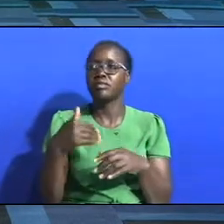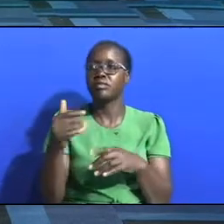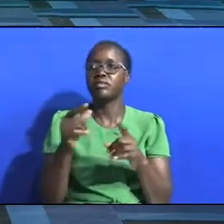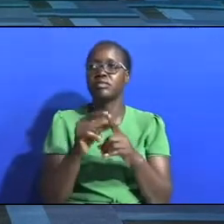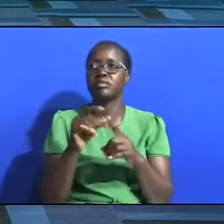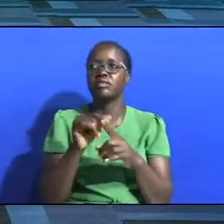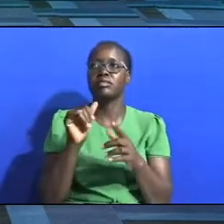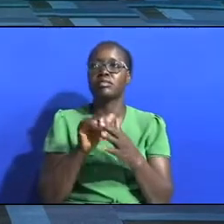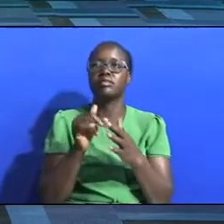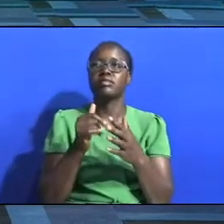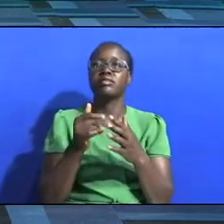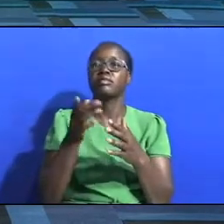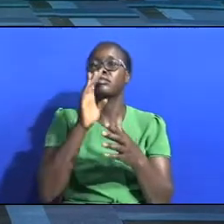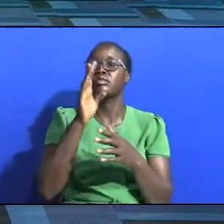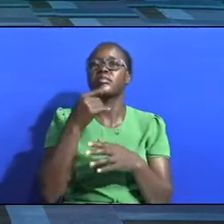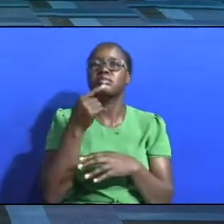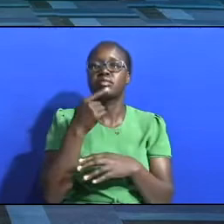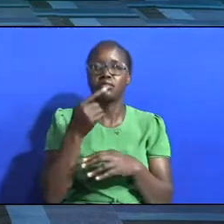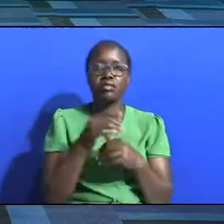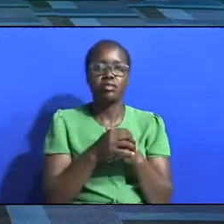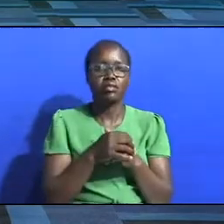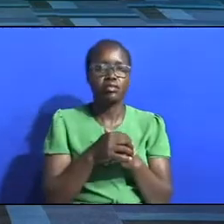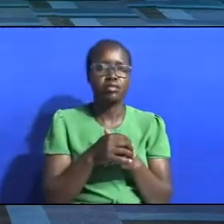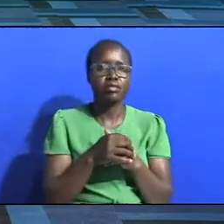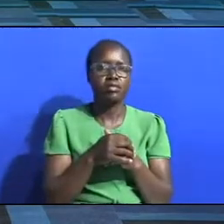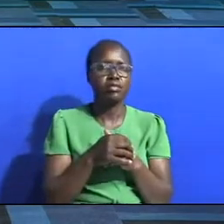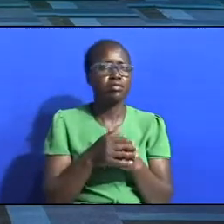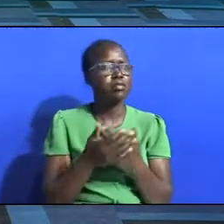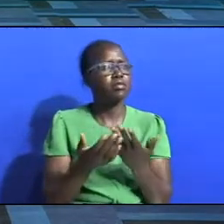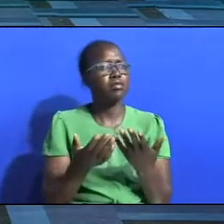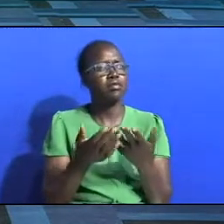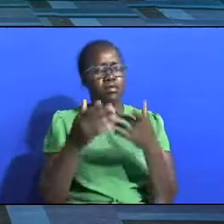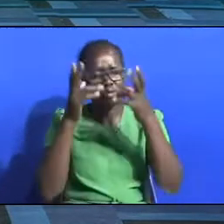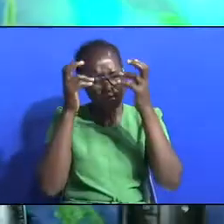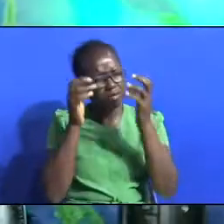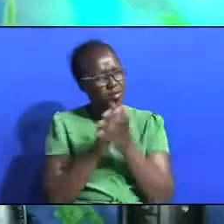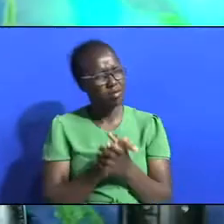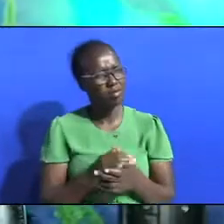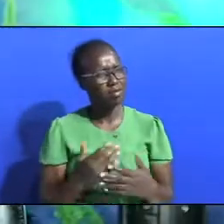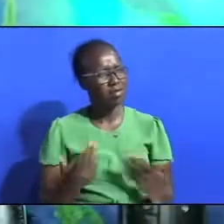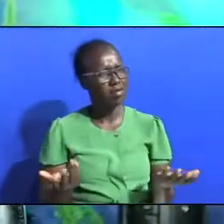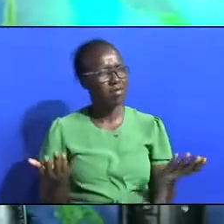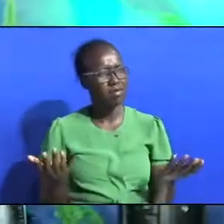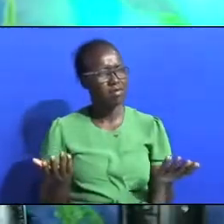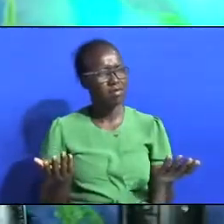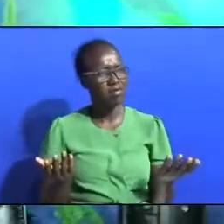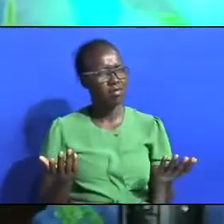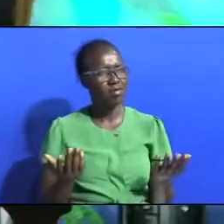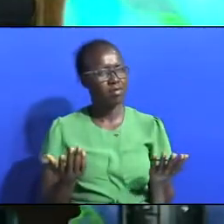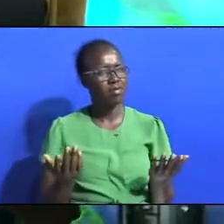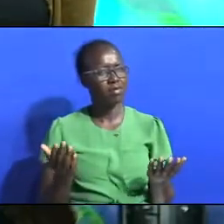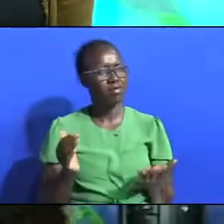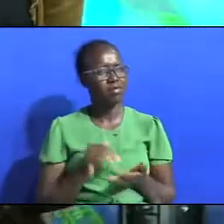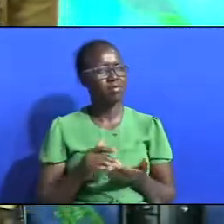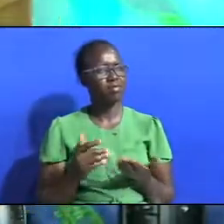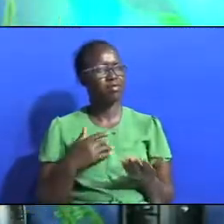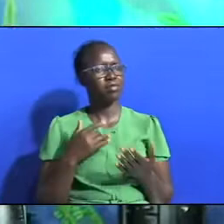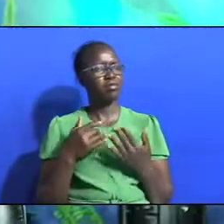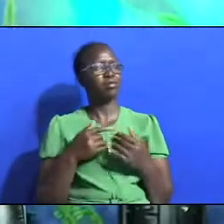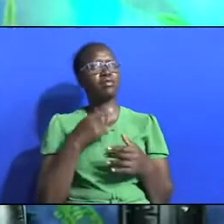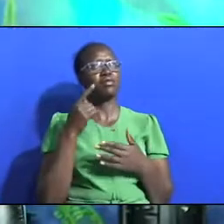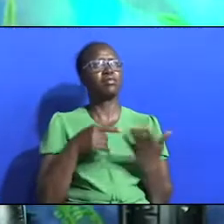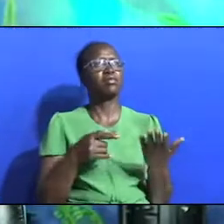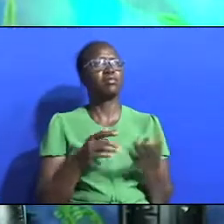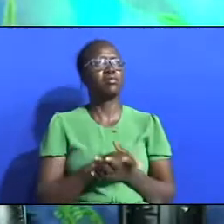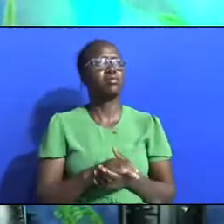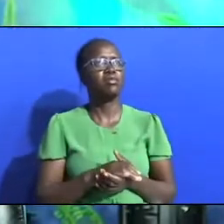every word that God says. And now Satan was like, let me try one more time. Let me try something else. Then